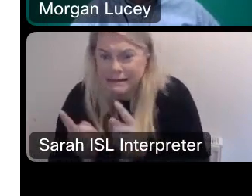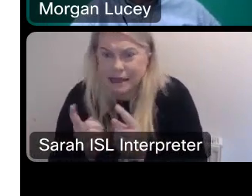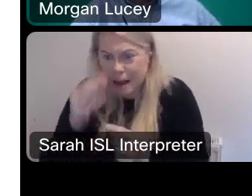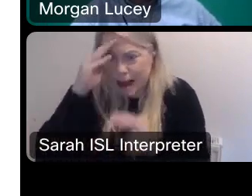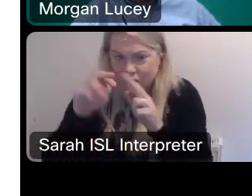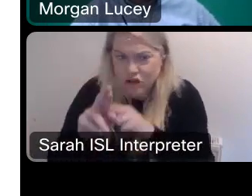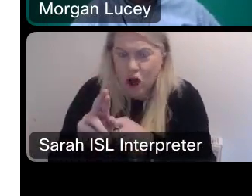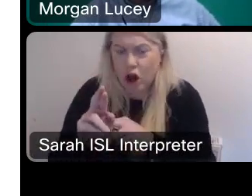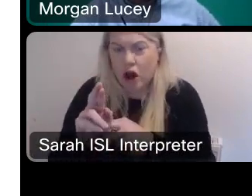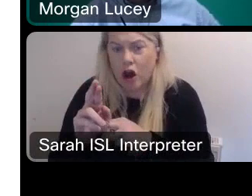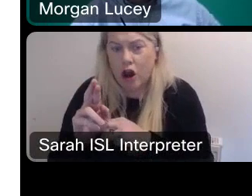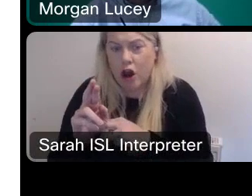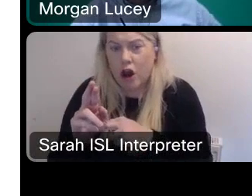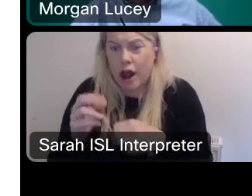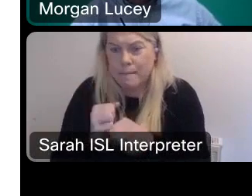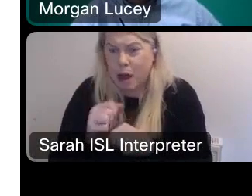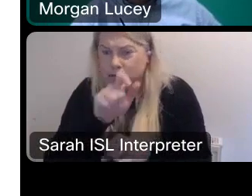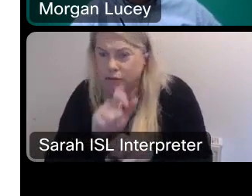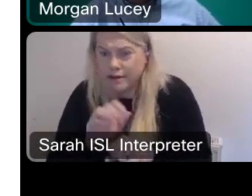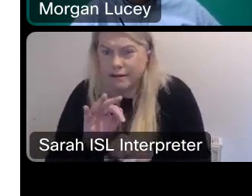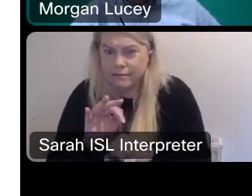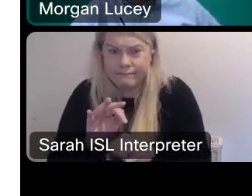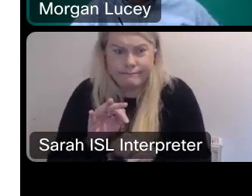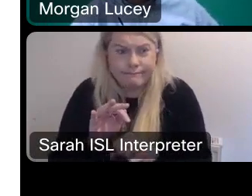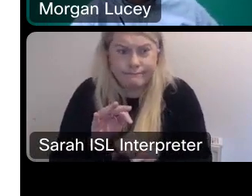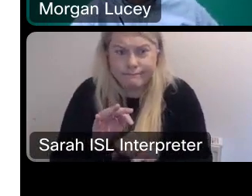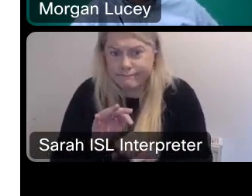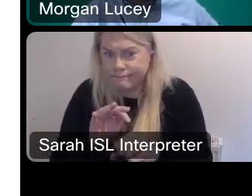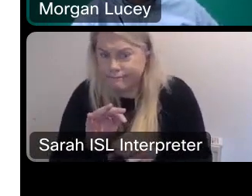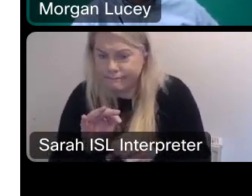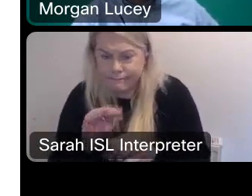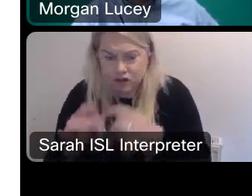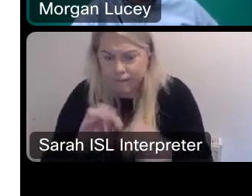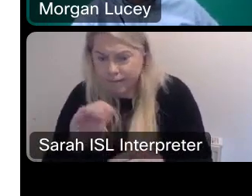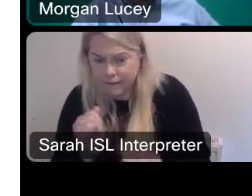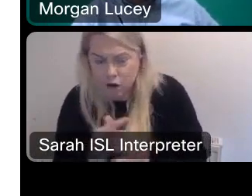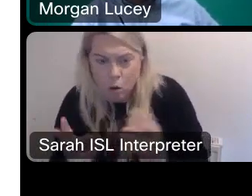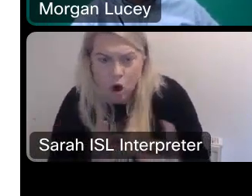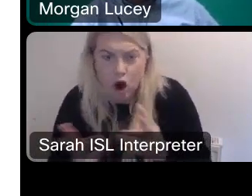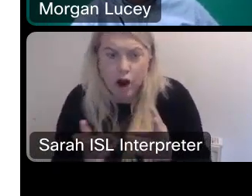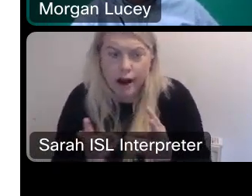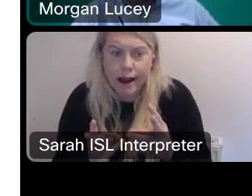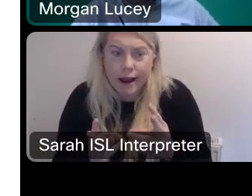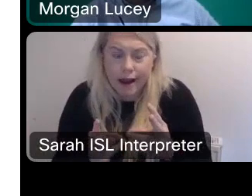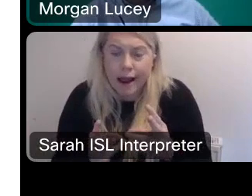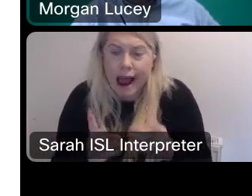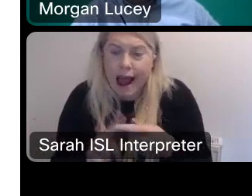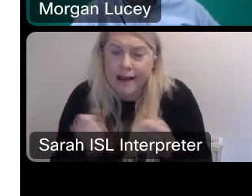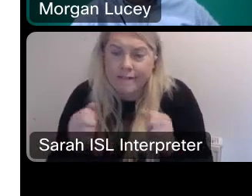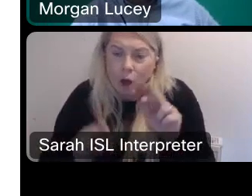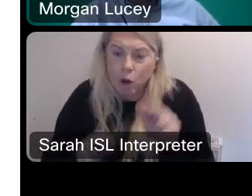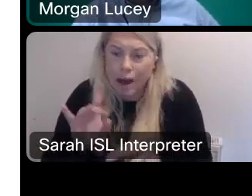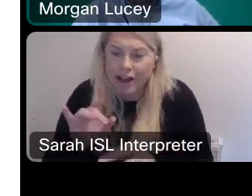I would encourage people to look at that web content, and there is an excellent new HSE land module